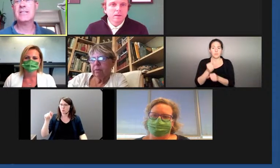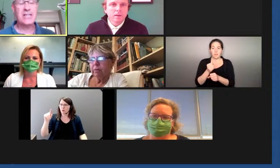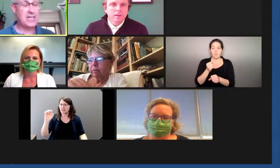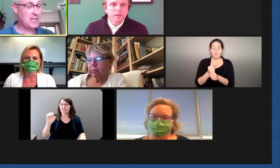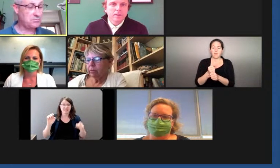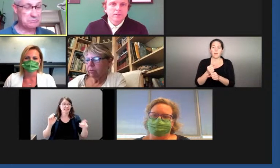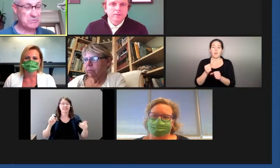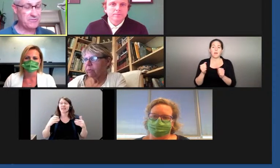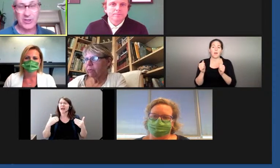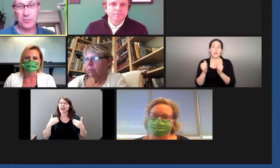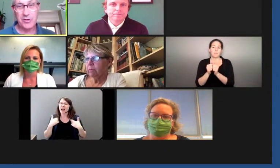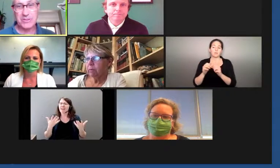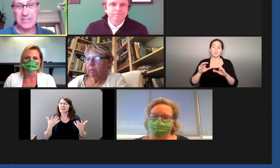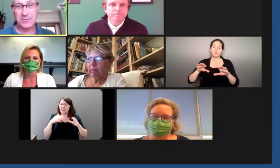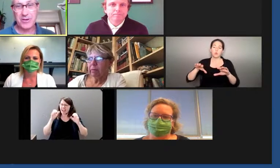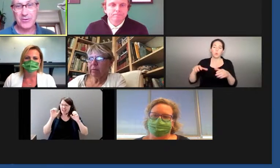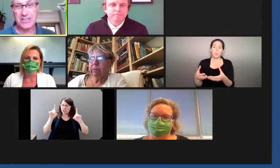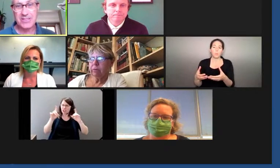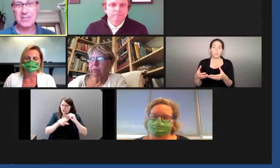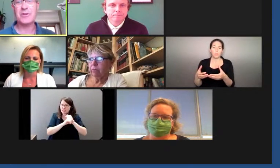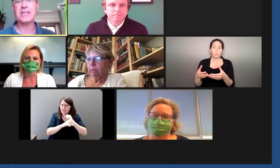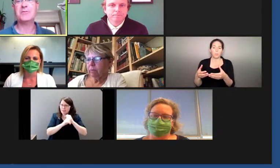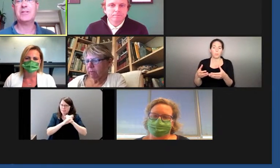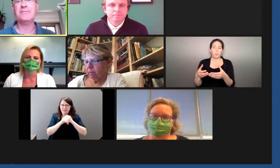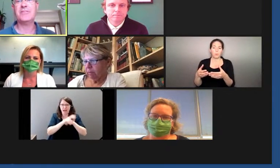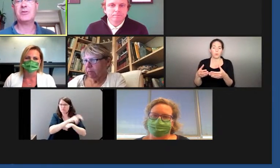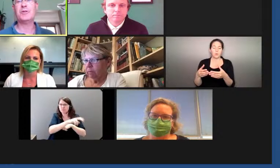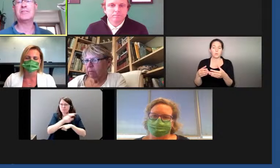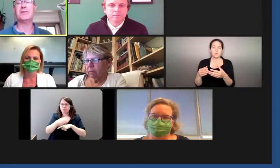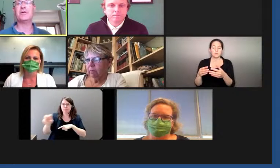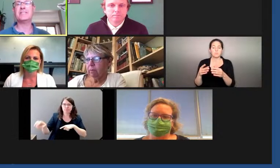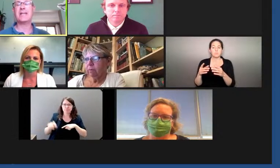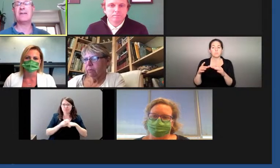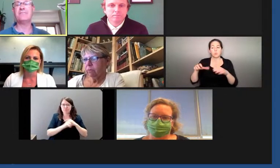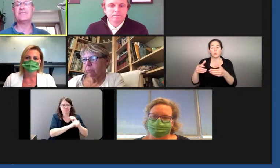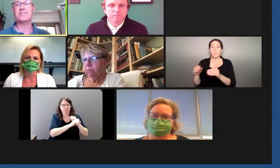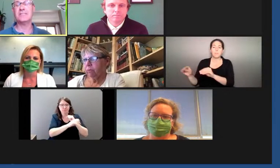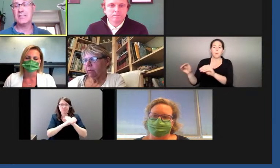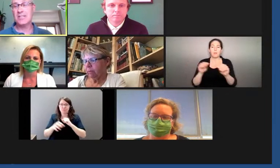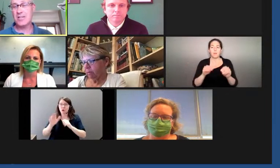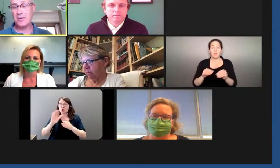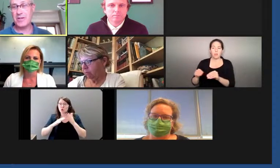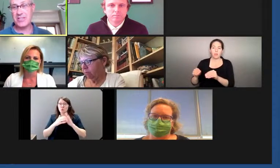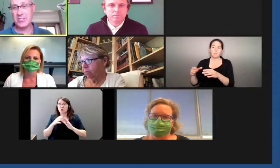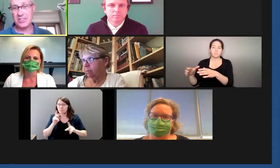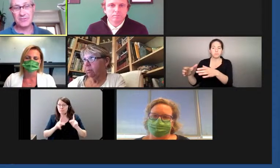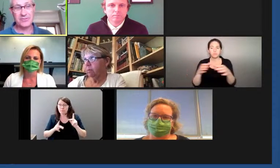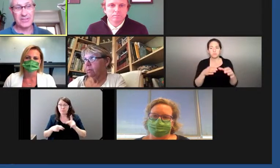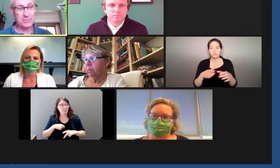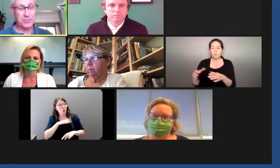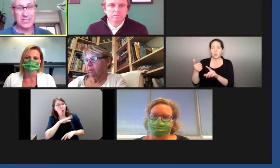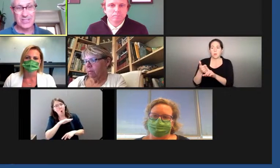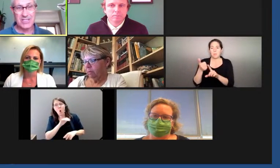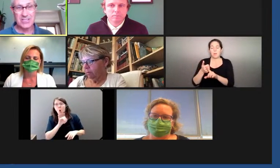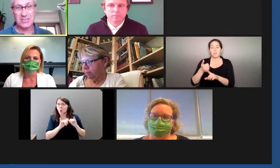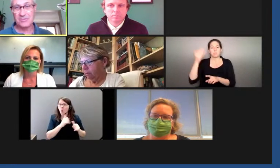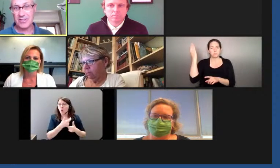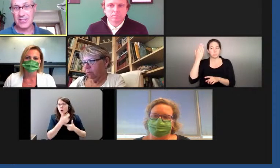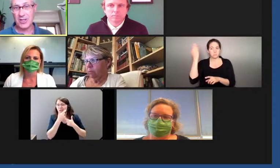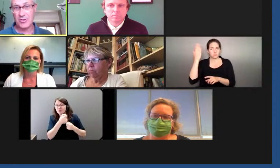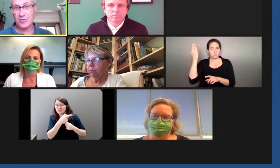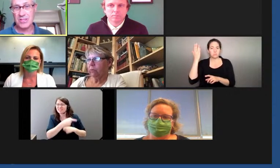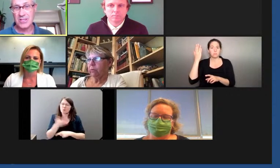diversion. Very well received by residents in my community and very well done by staff. It's a combination of